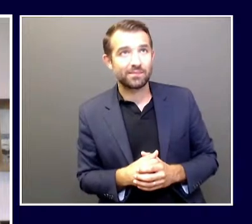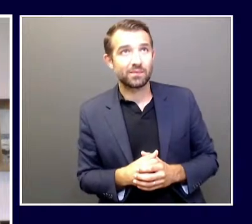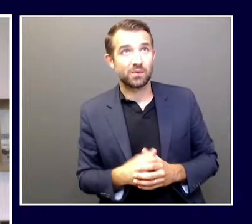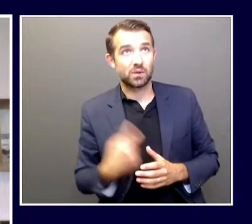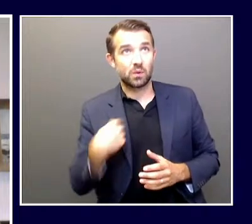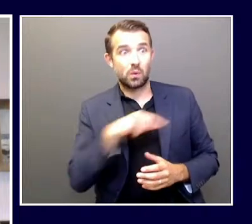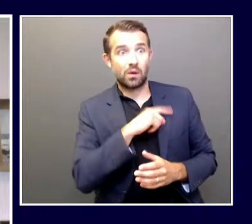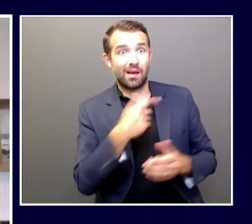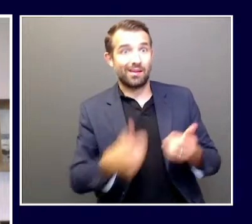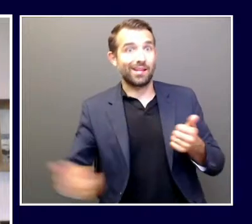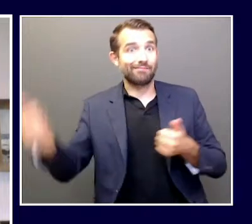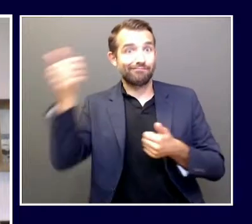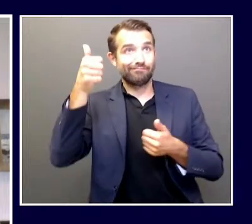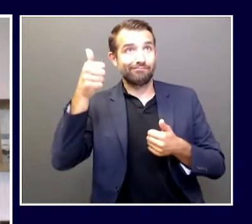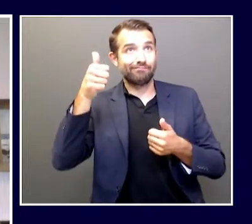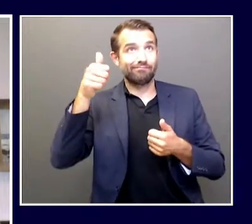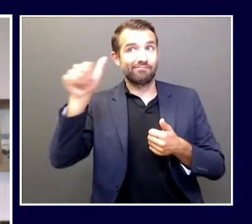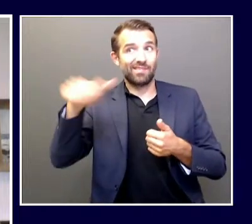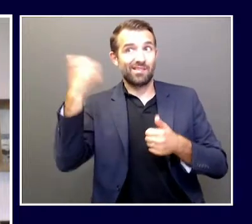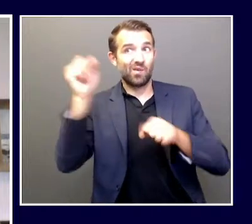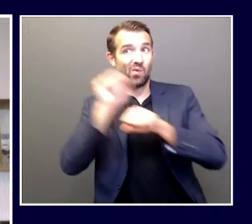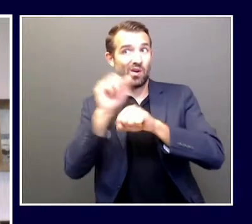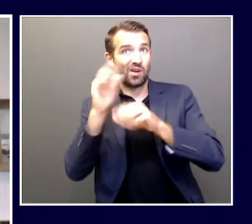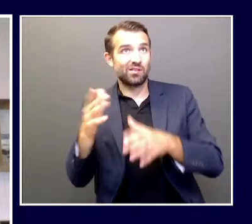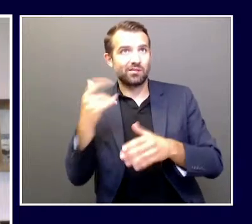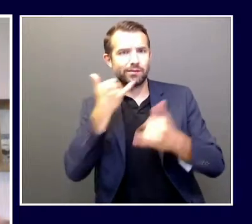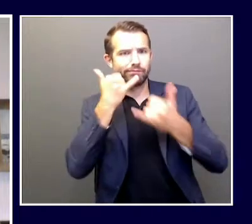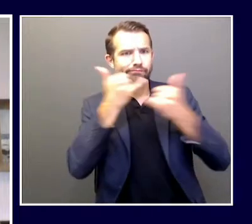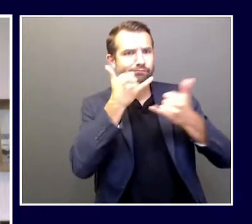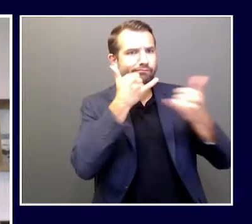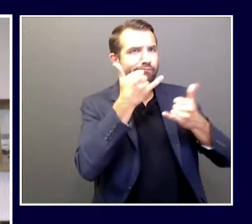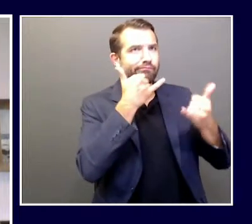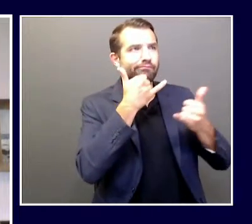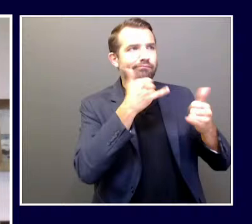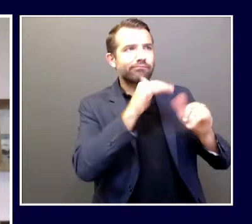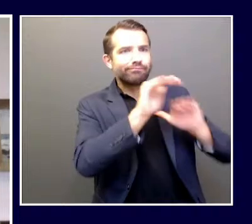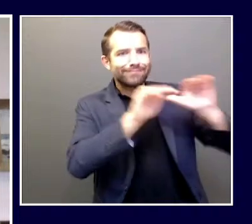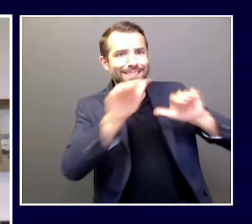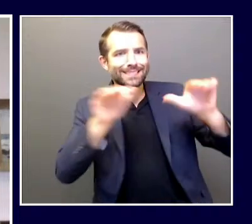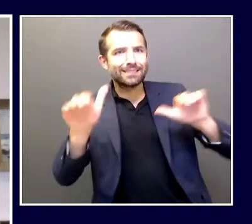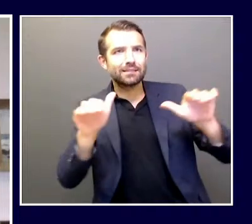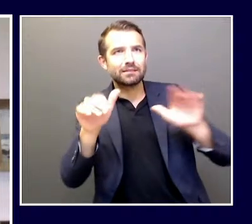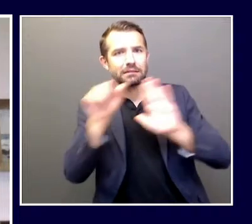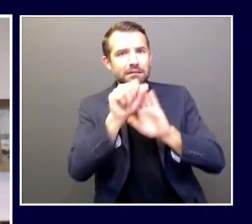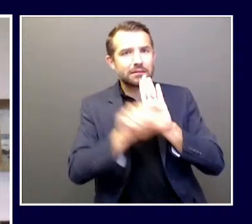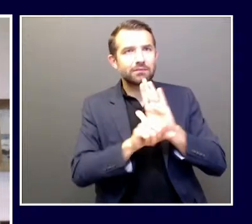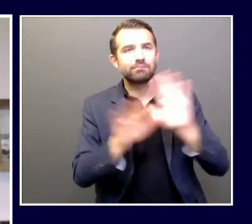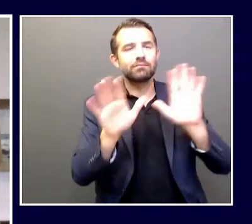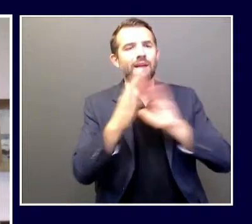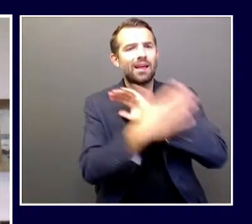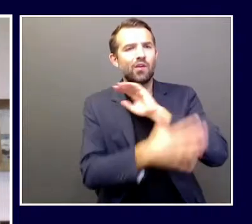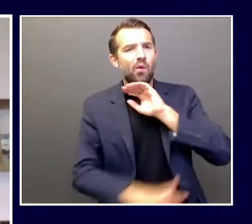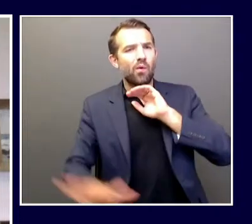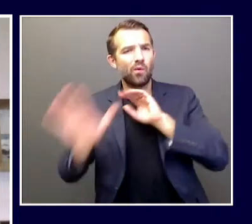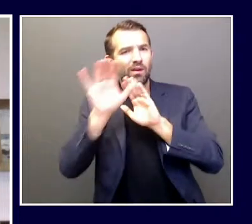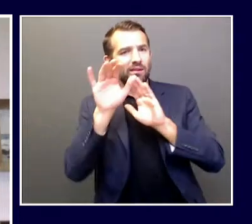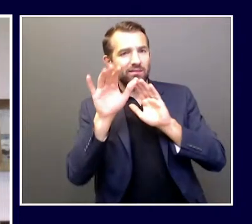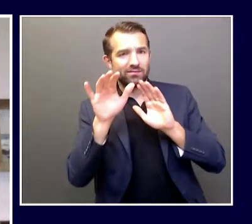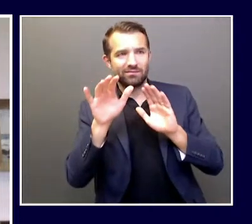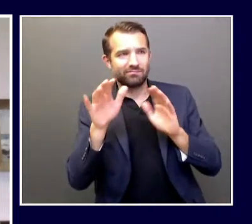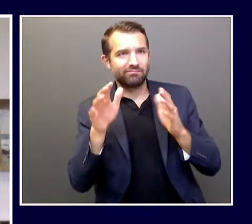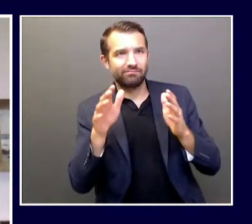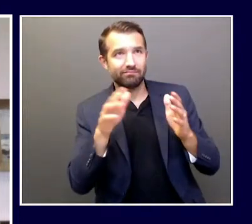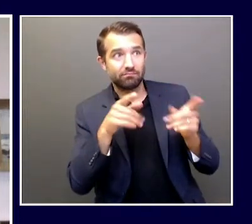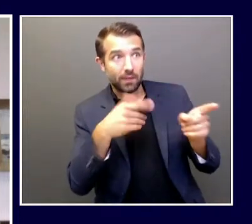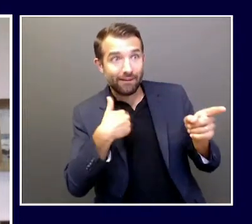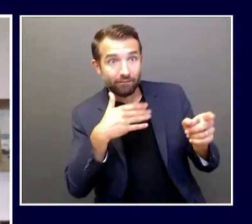to identify pots of J&J vaccine across the country that we could go find, obtain, and bring back to Maine.